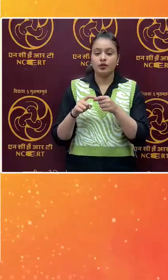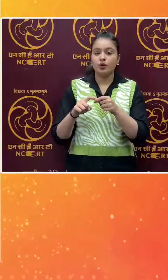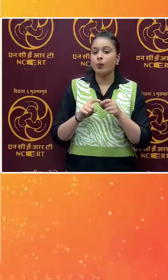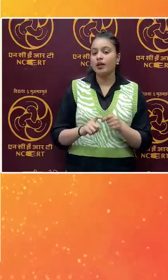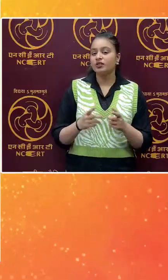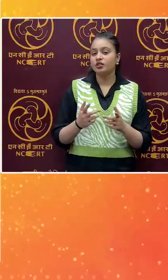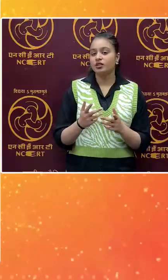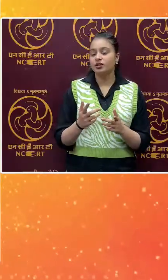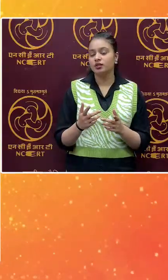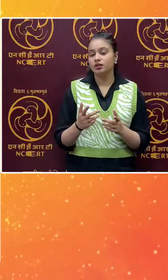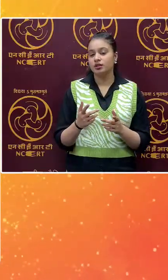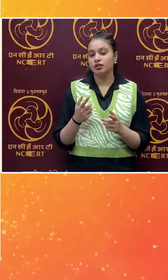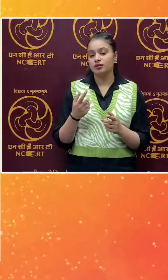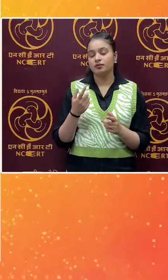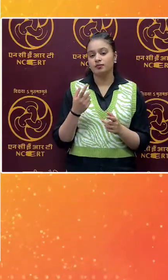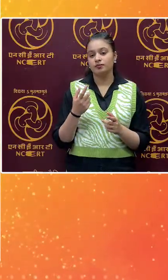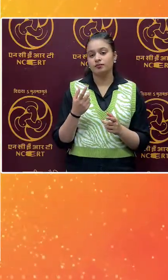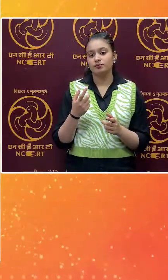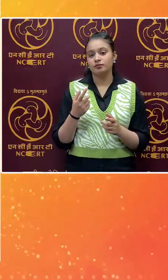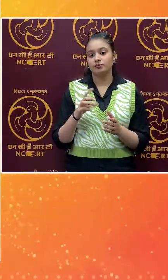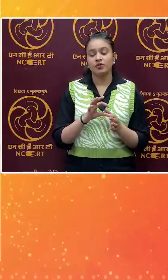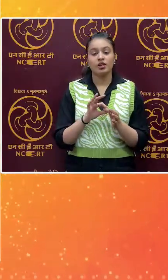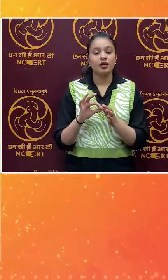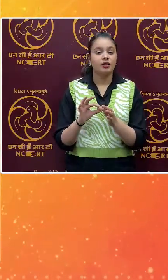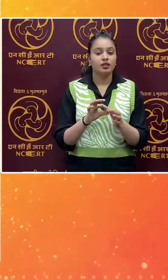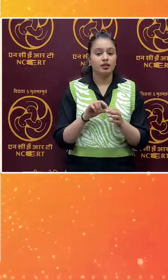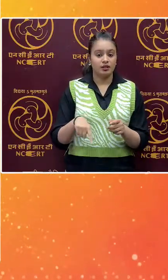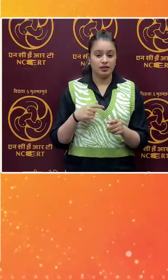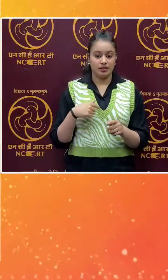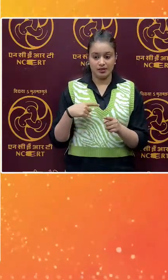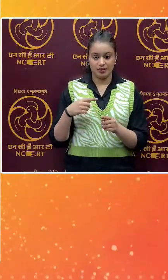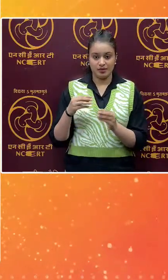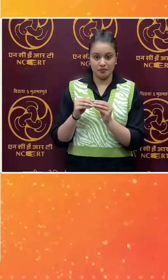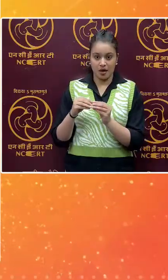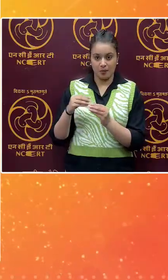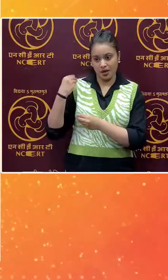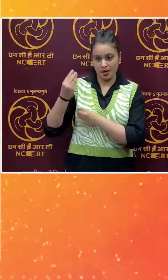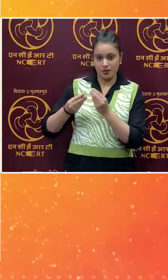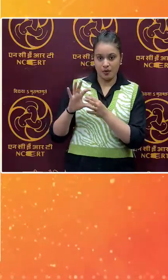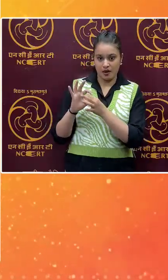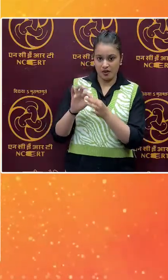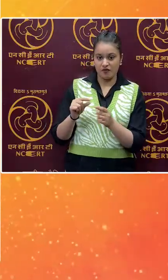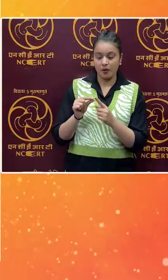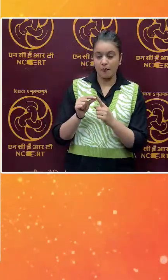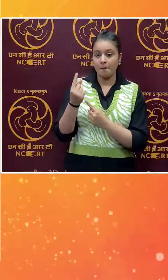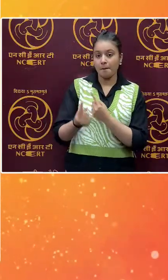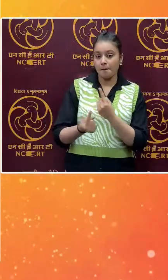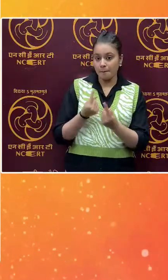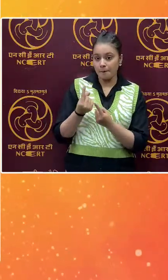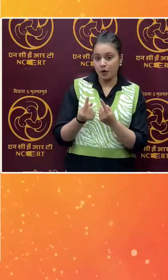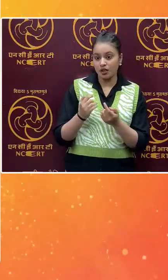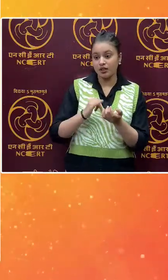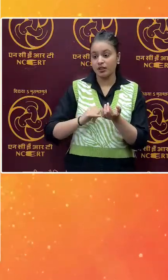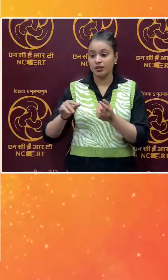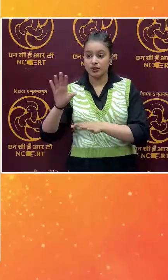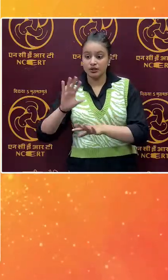is it's linked. See, this legacy of having politics with the scientists.